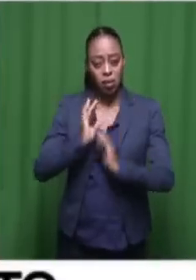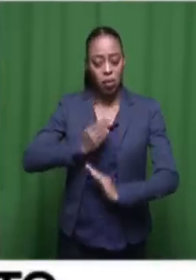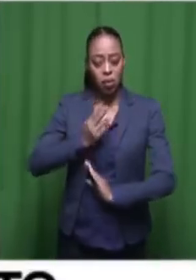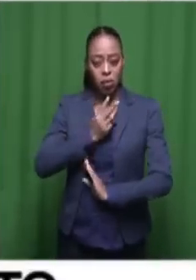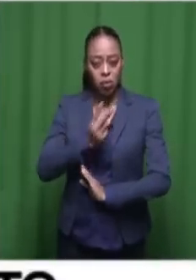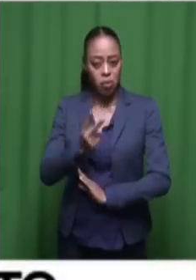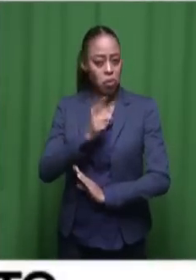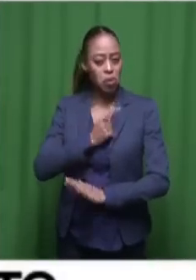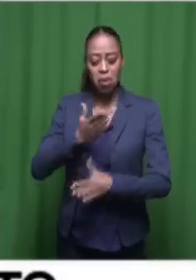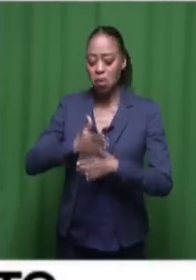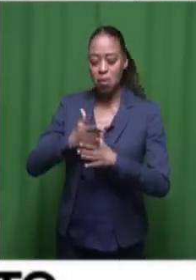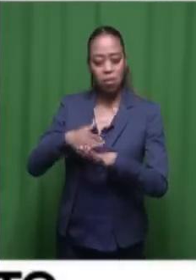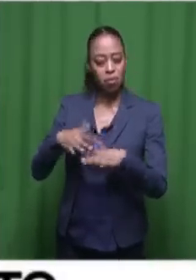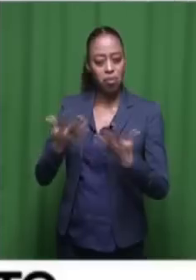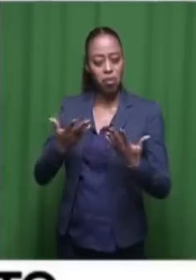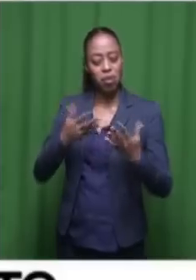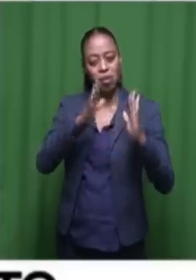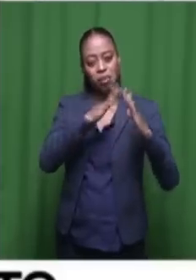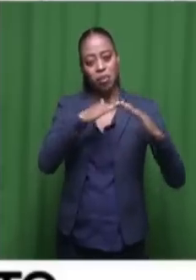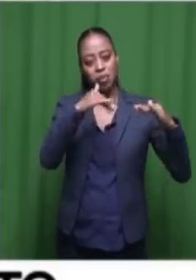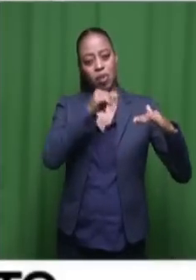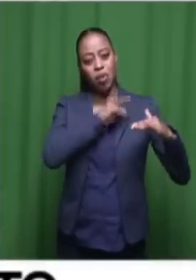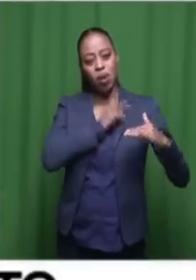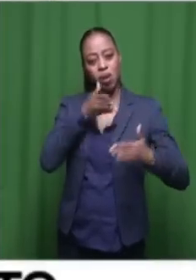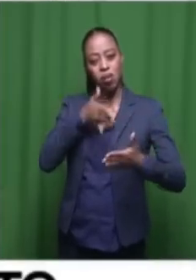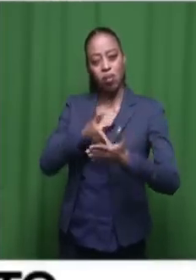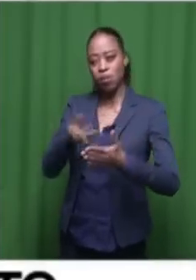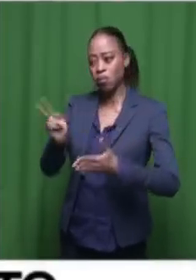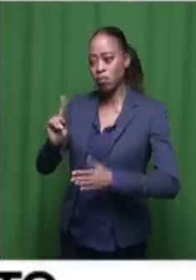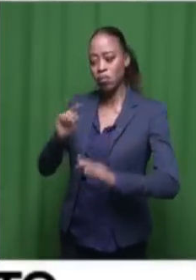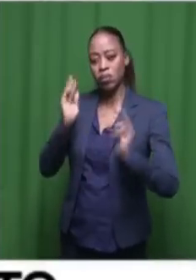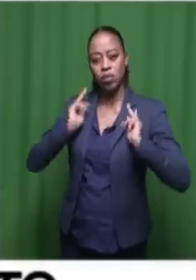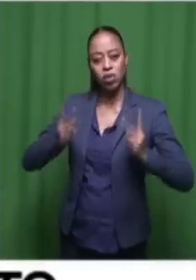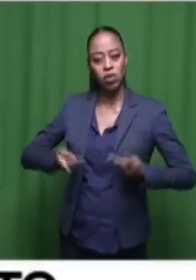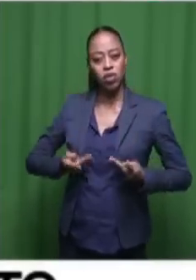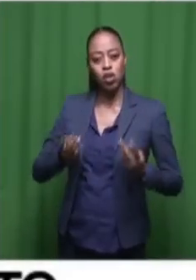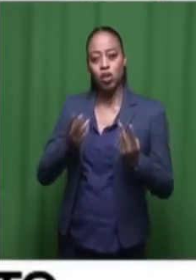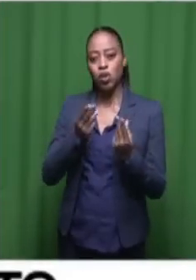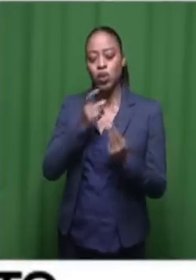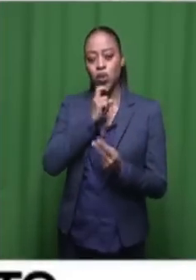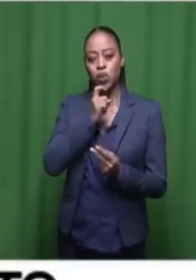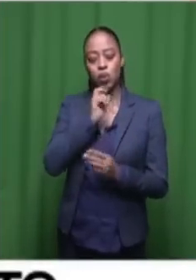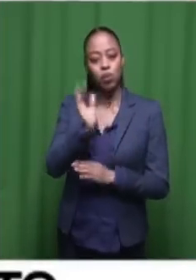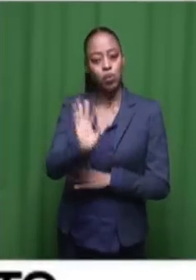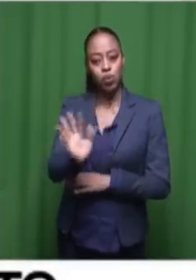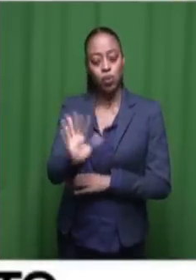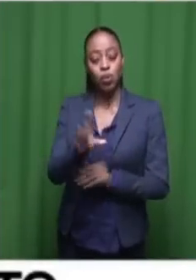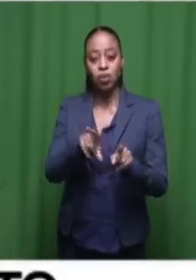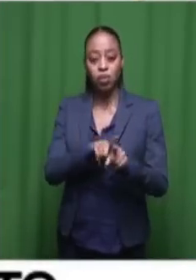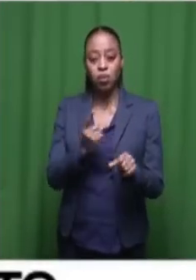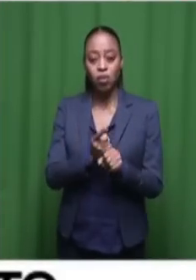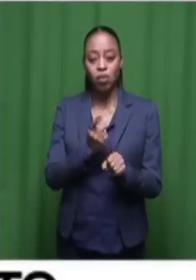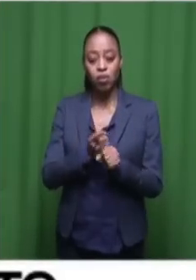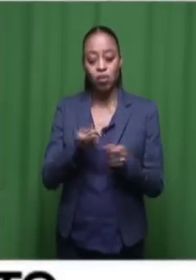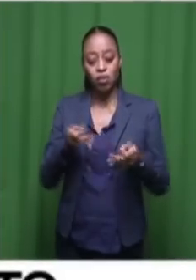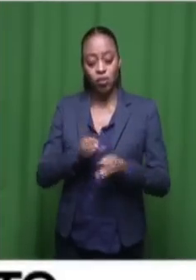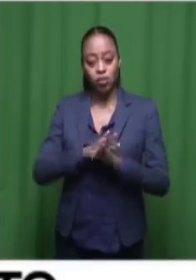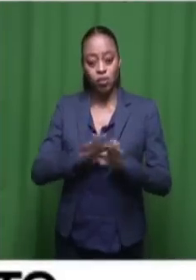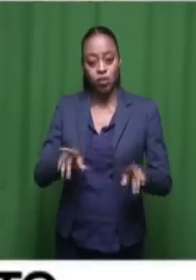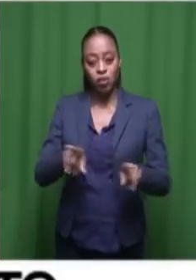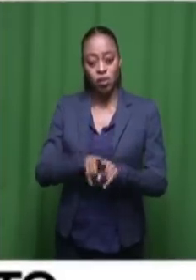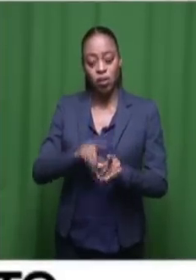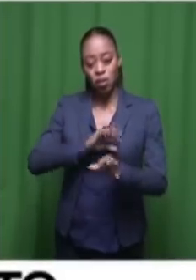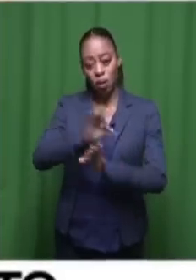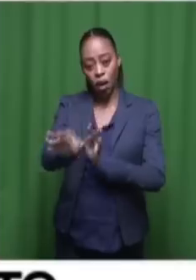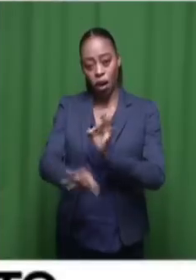is a non-working royal. He, of course, has been barred from wearing his uniform at any of the official functions, including the funeral and the vigil.